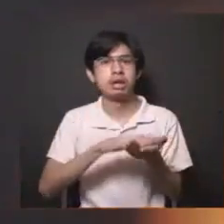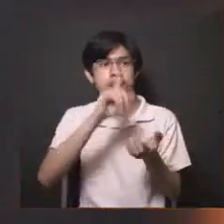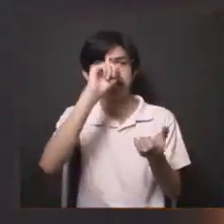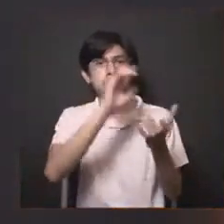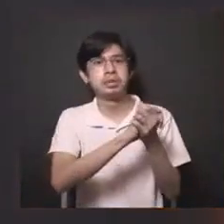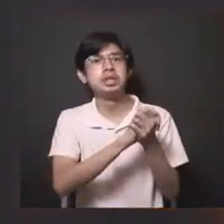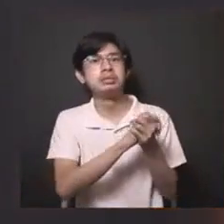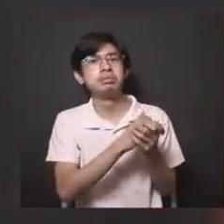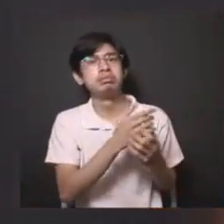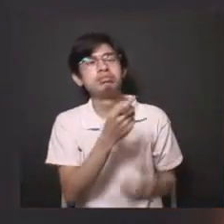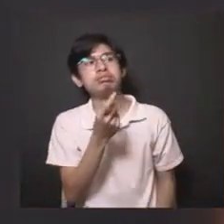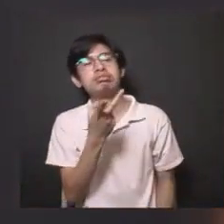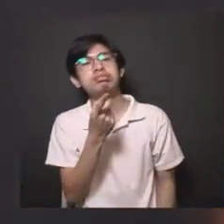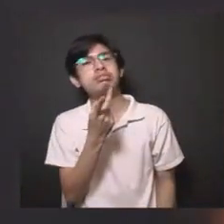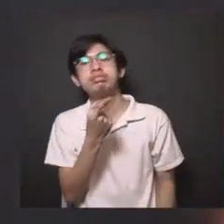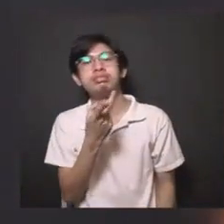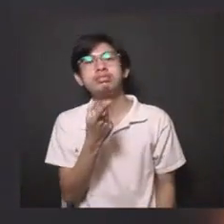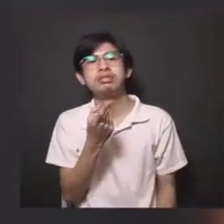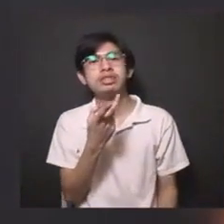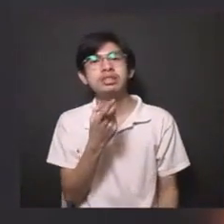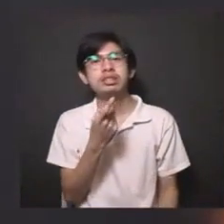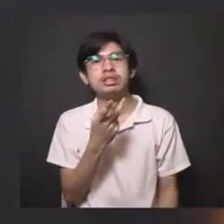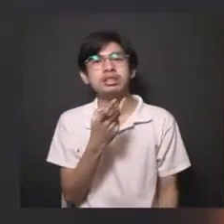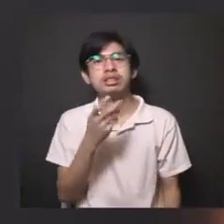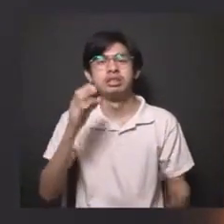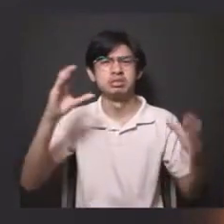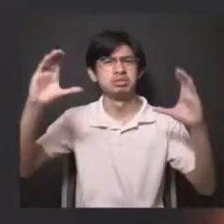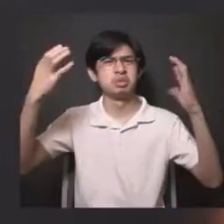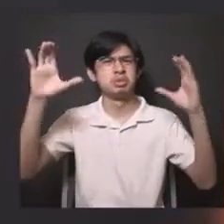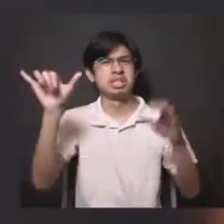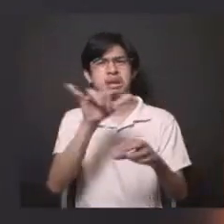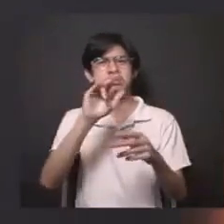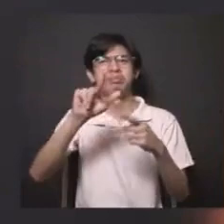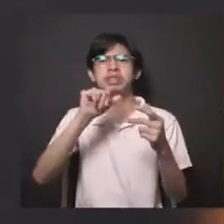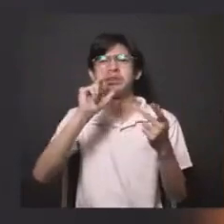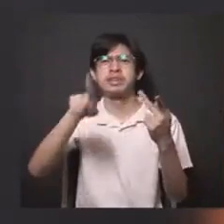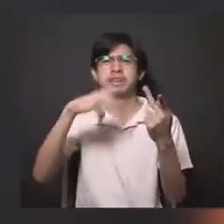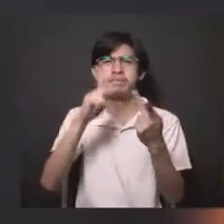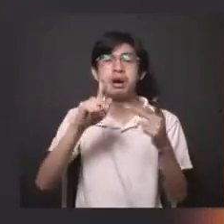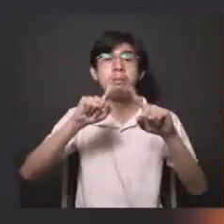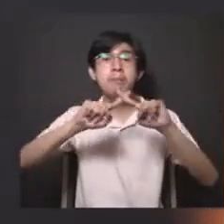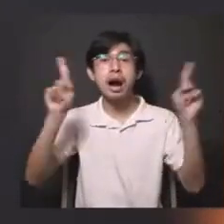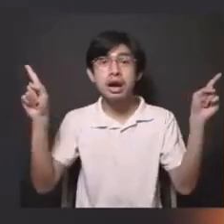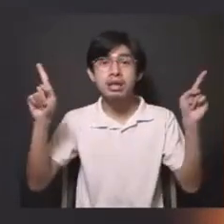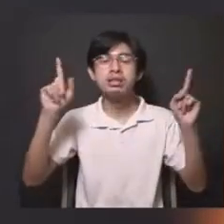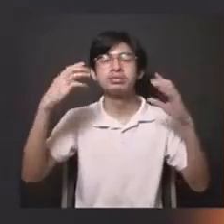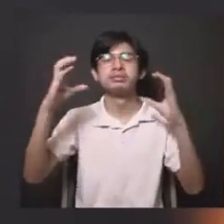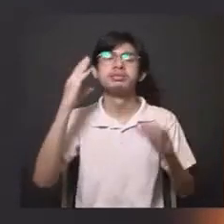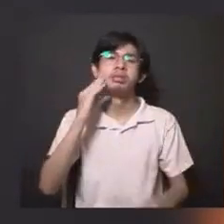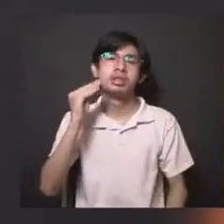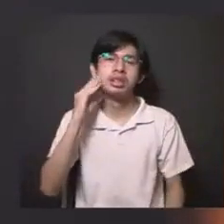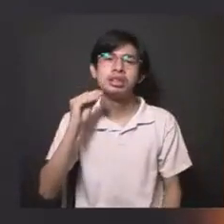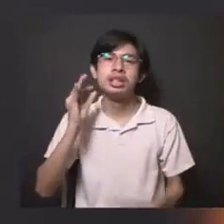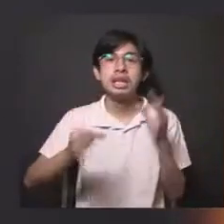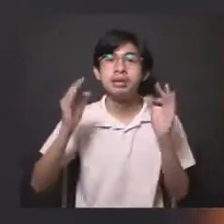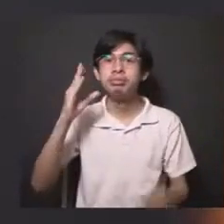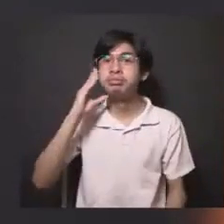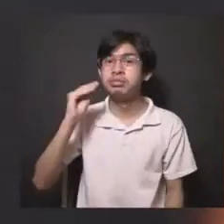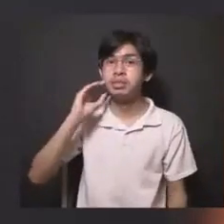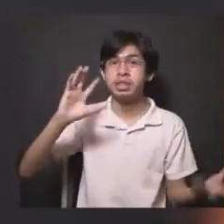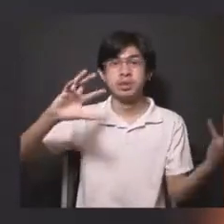The analogy is not perfect. But there are times when we go through our trials, we blame God.